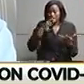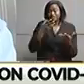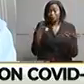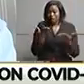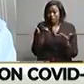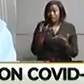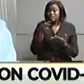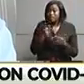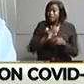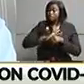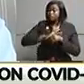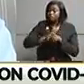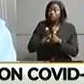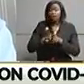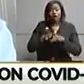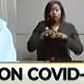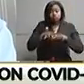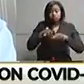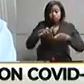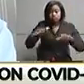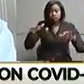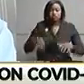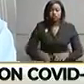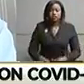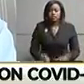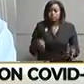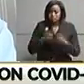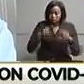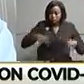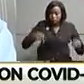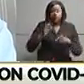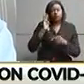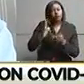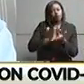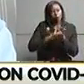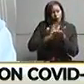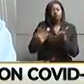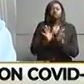virus persists, we shall get rid of public transport